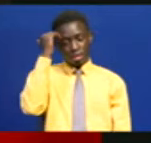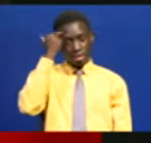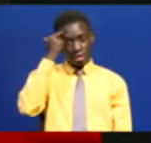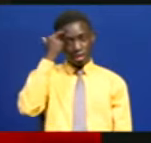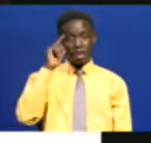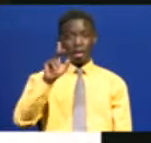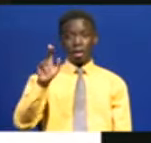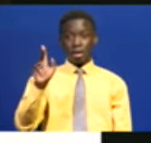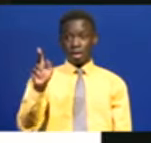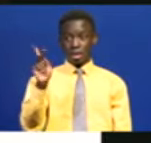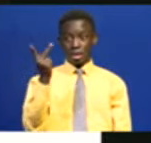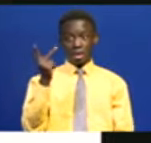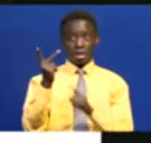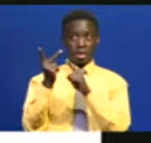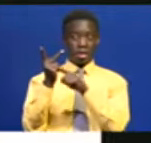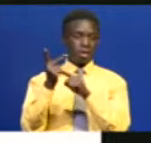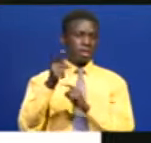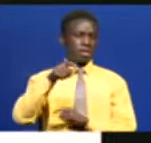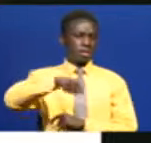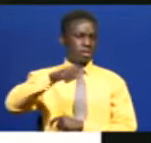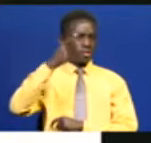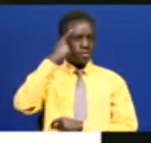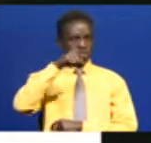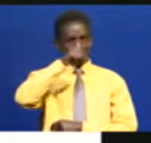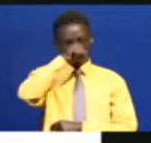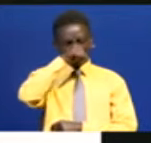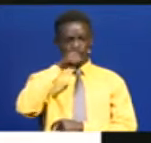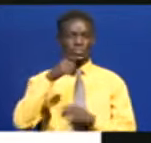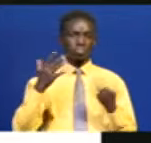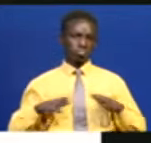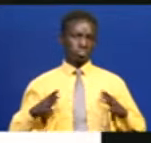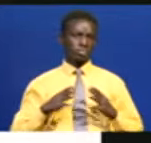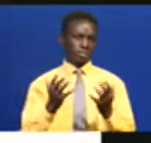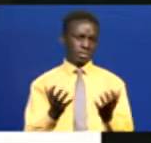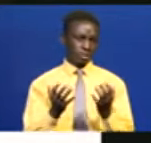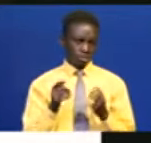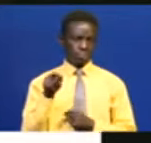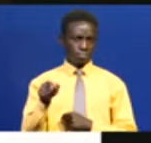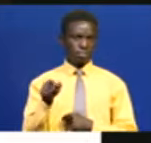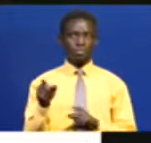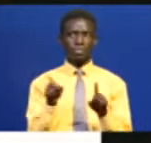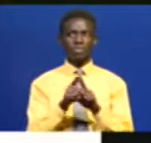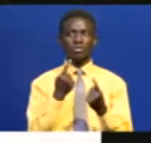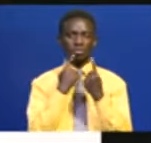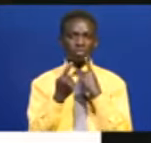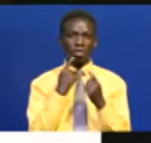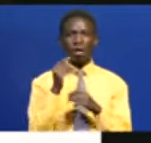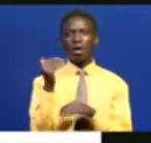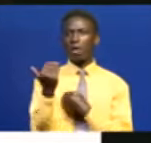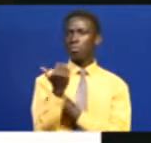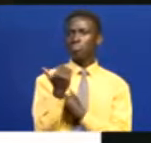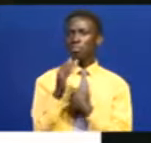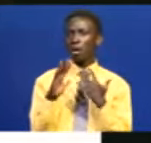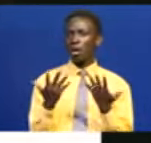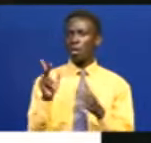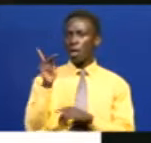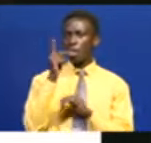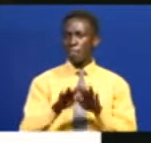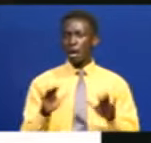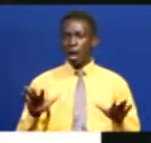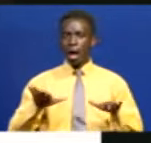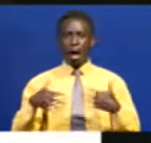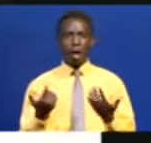Kenya is a new start for Turkish people, and they are talking to me about how is Kenya market, how can we enter the Kenya, because